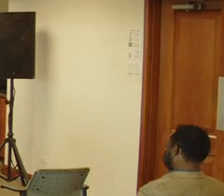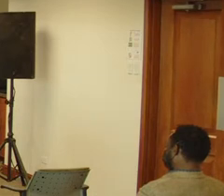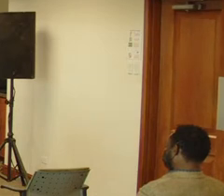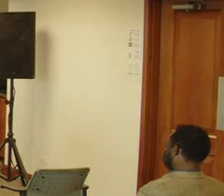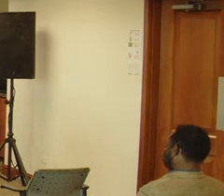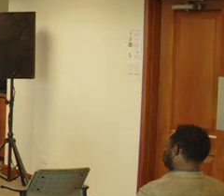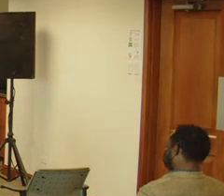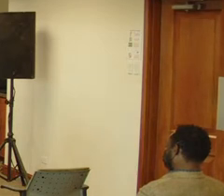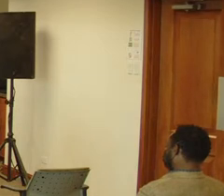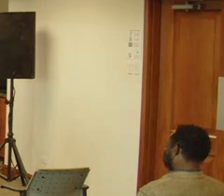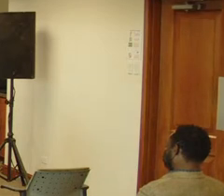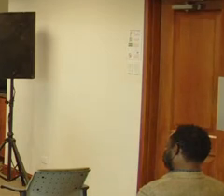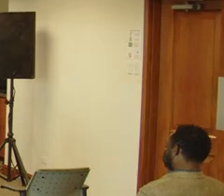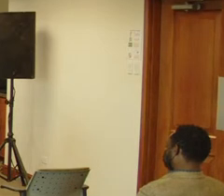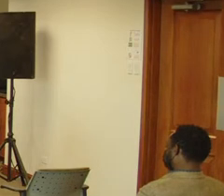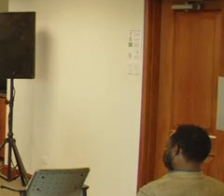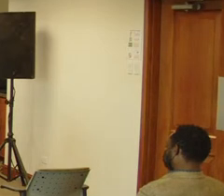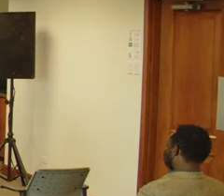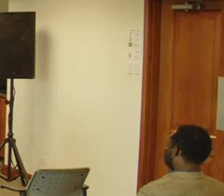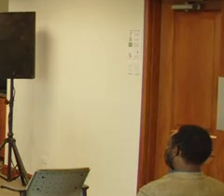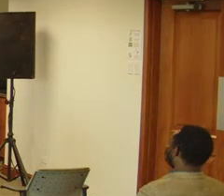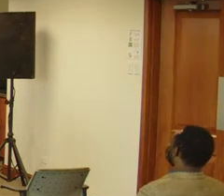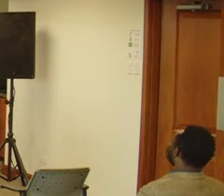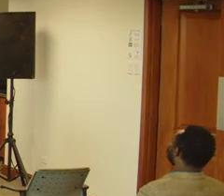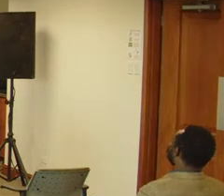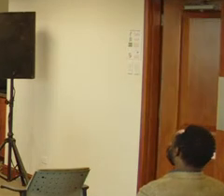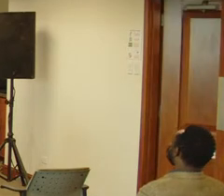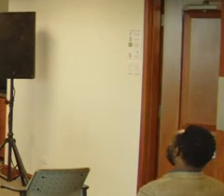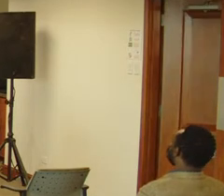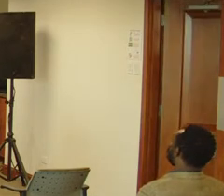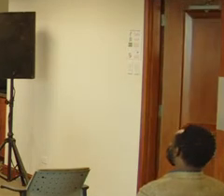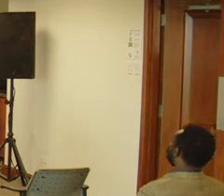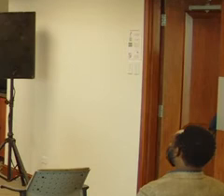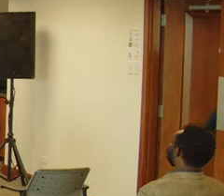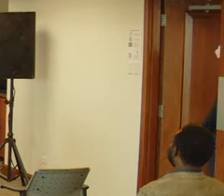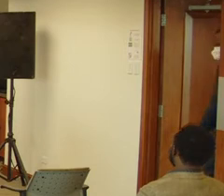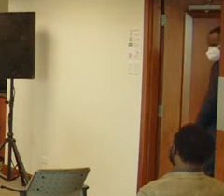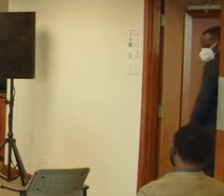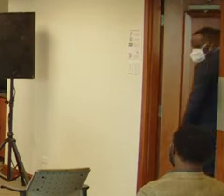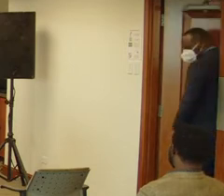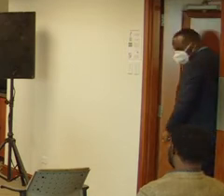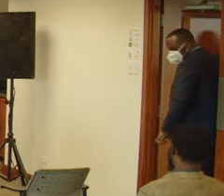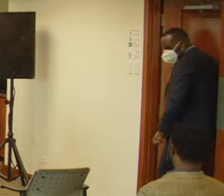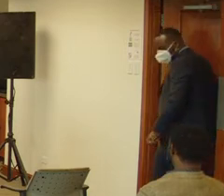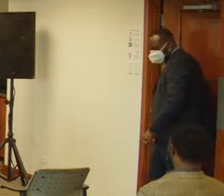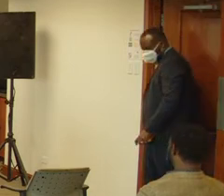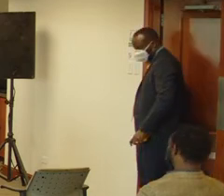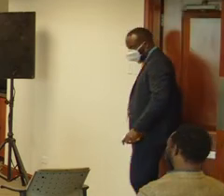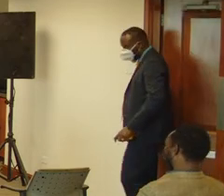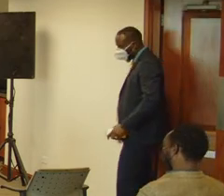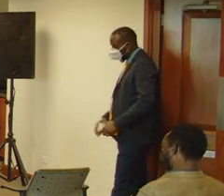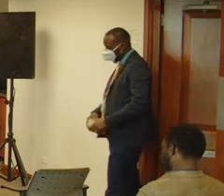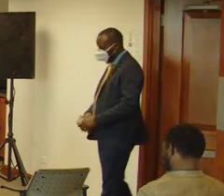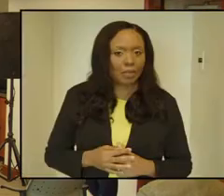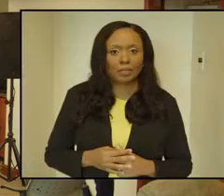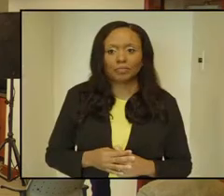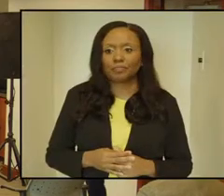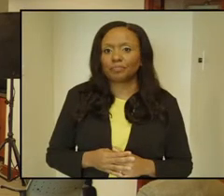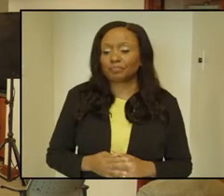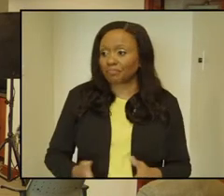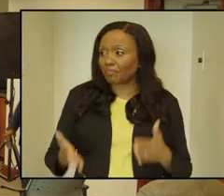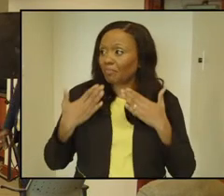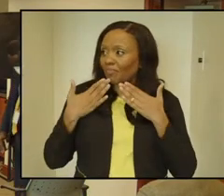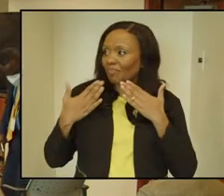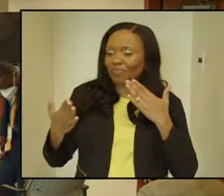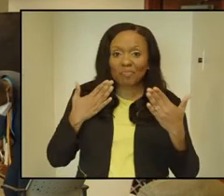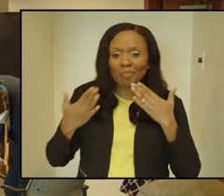Thank you very much for the demonstration. As you can see, anyone can do it from anywhere, and it doesn't necessarily mean that you